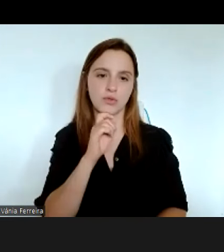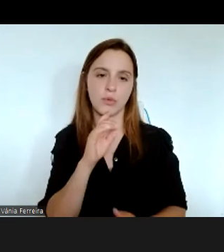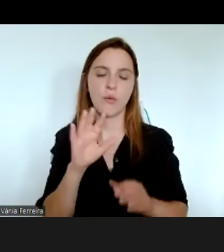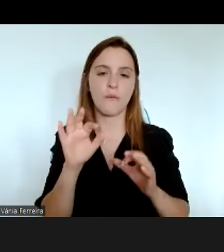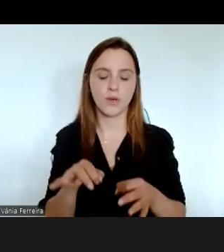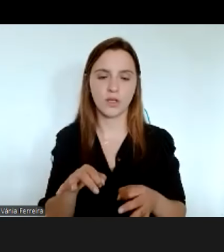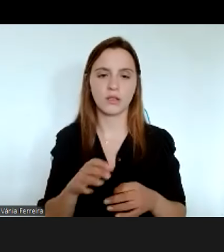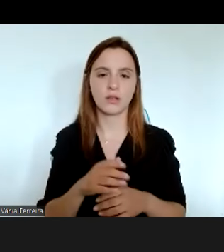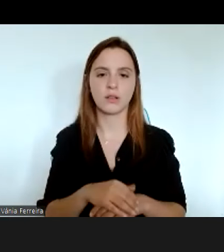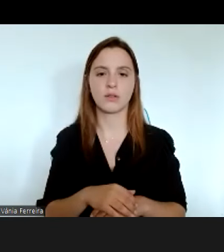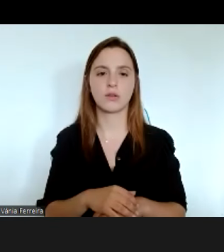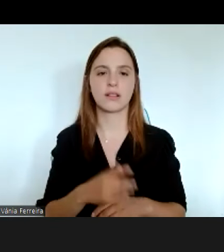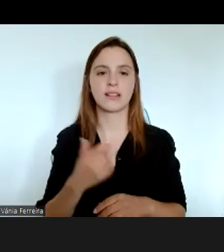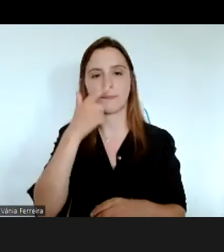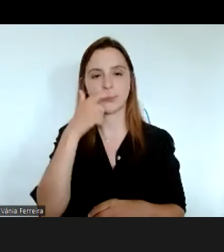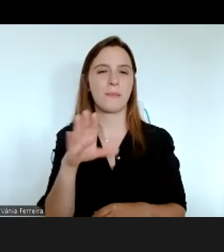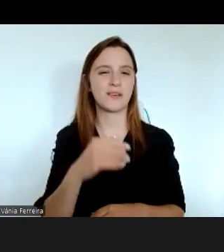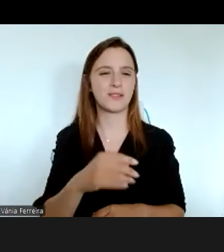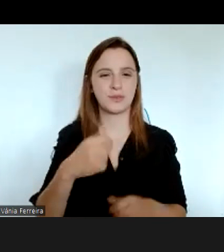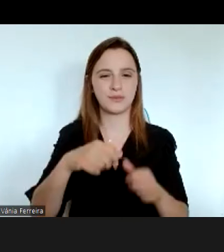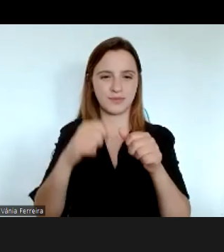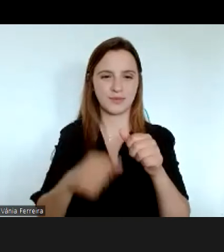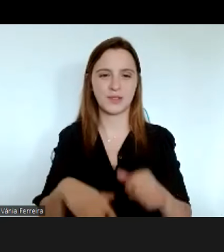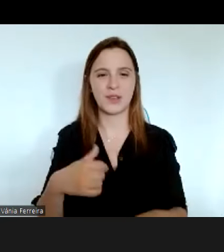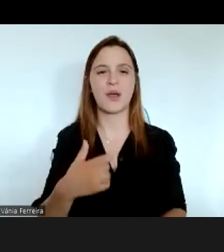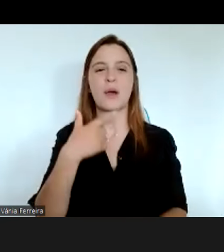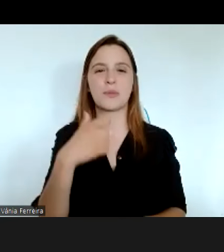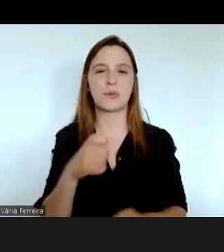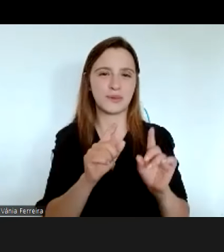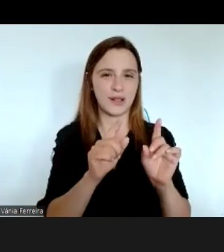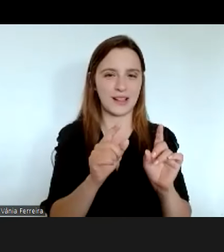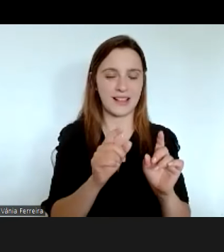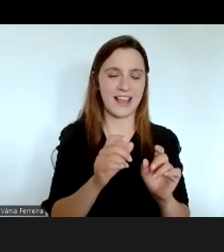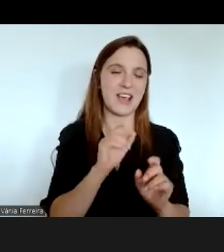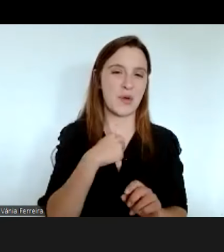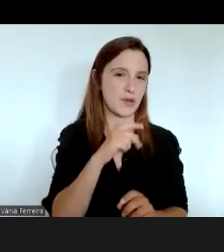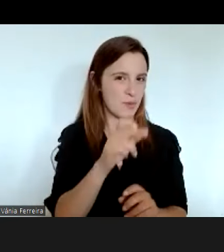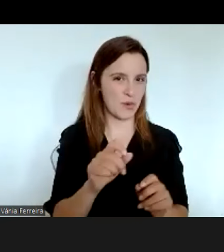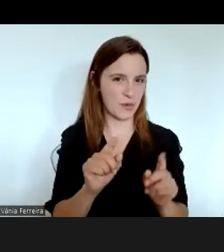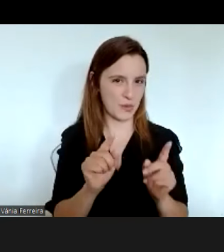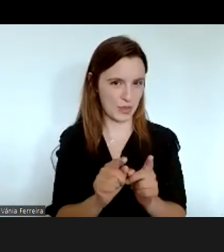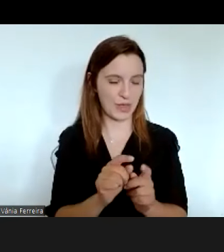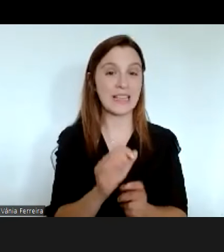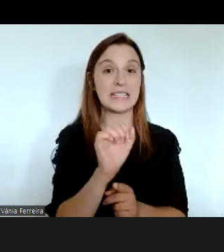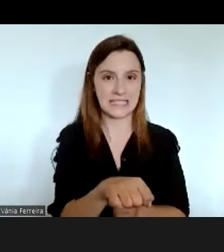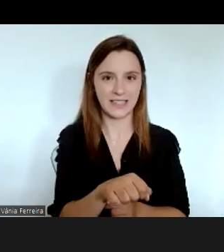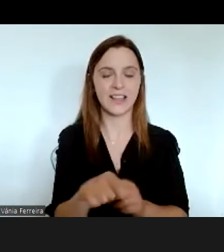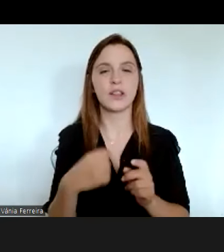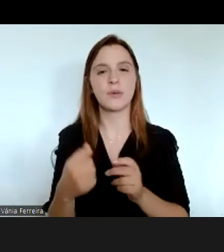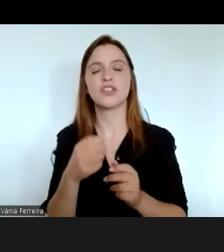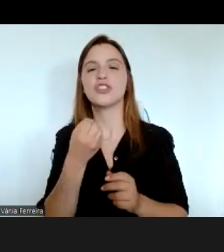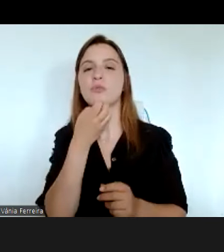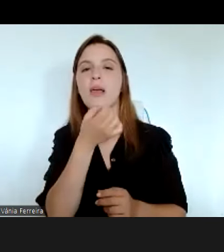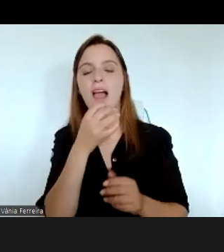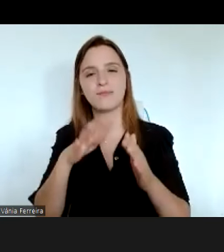have one last speaker. Yeah, so the short question is yes, and more at the end. And then the long version at the end. Yeah. So thank you